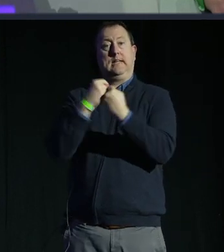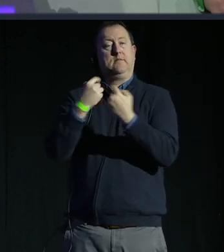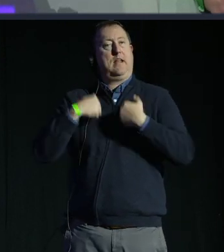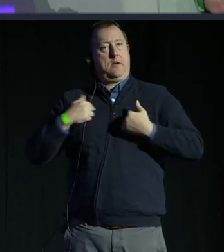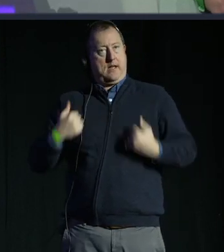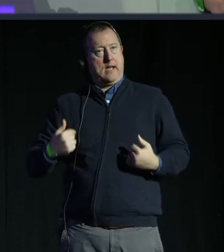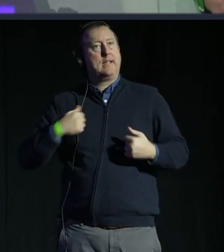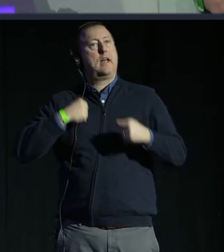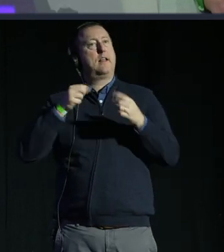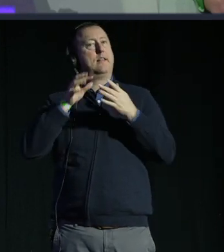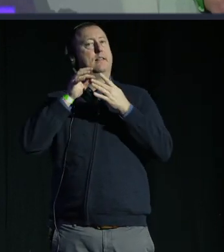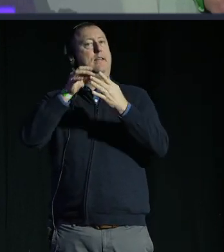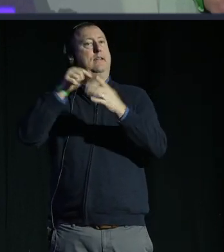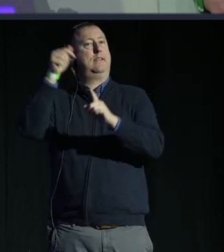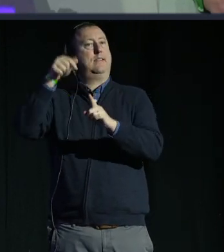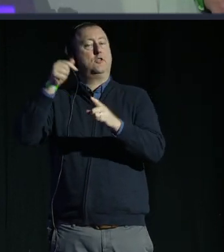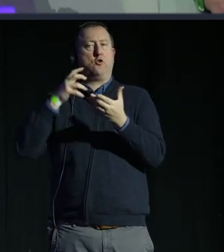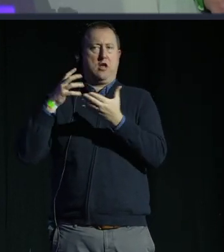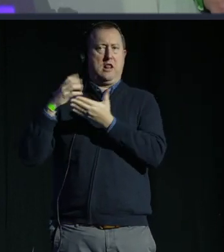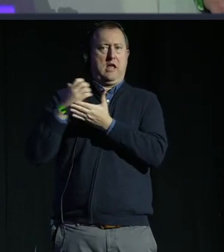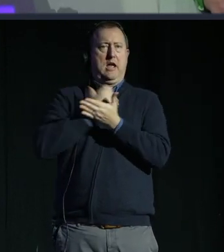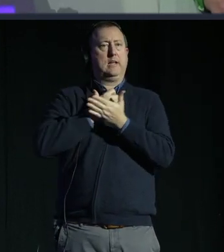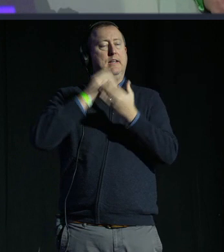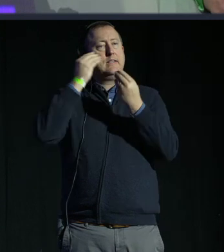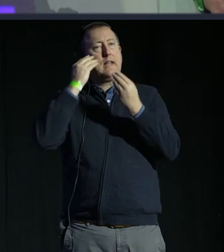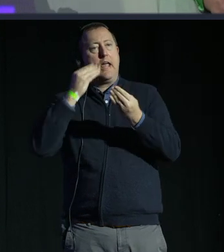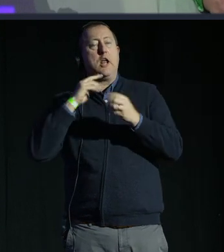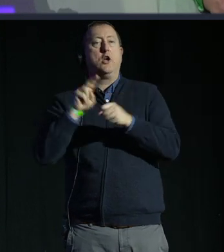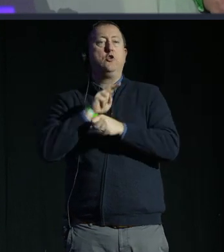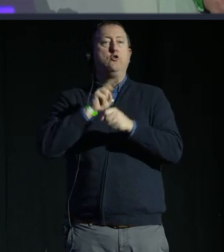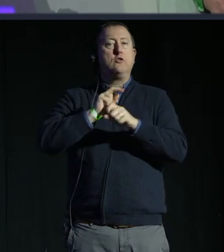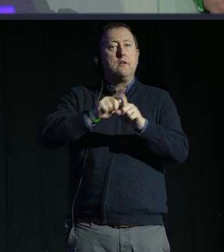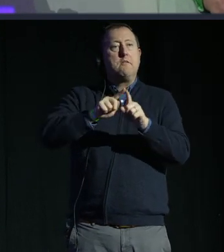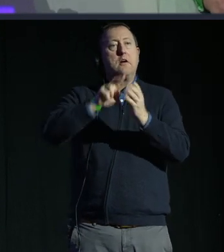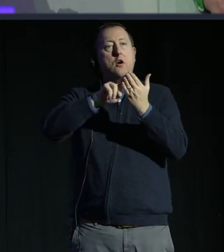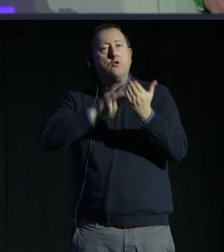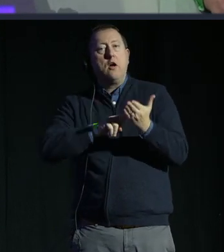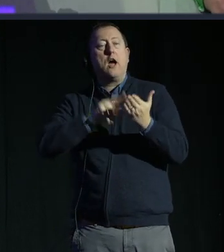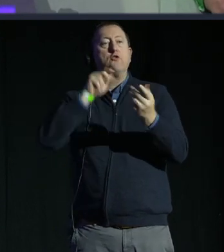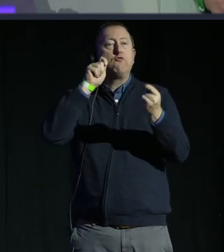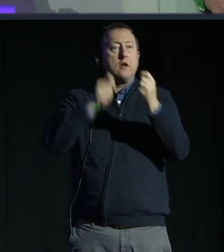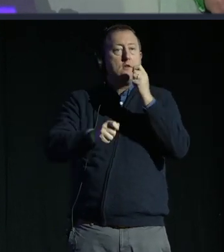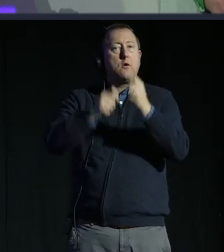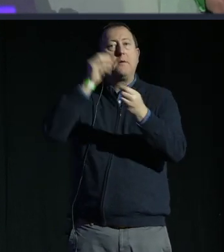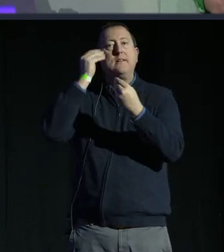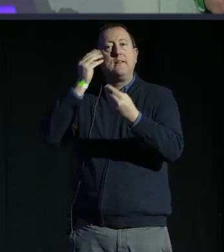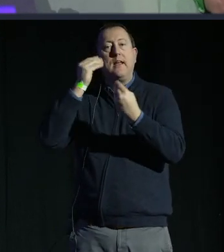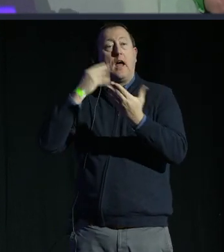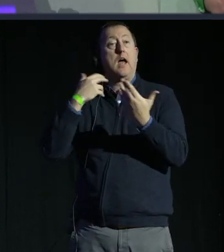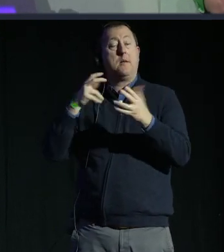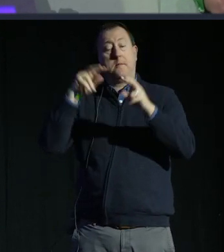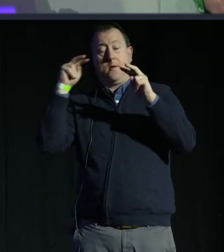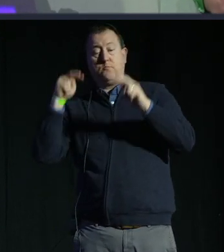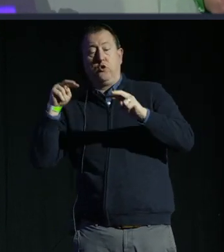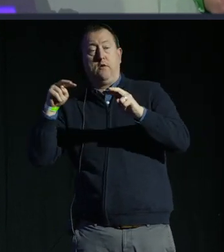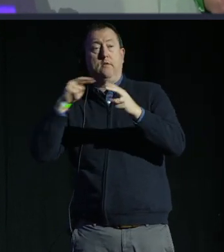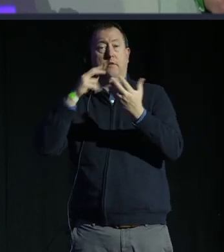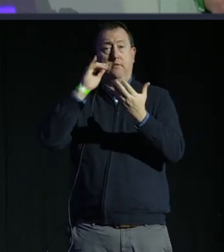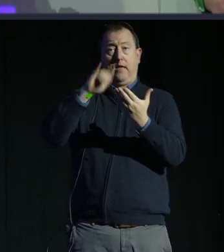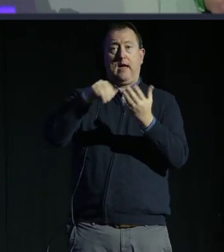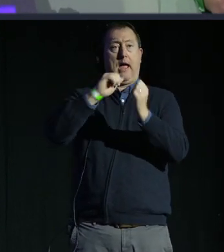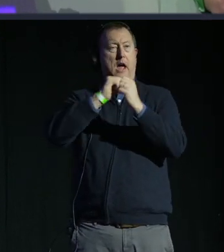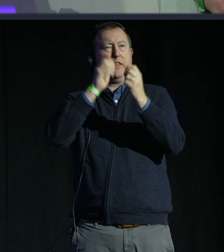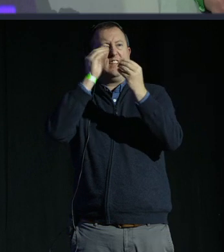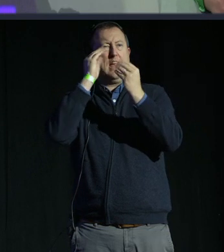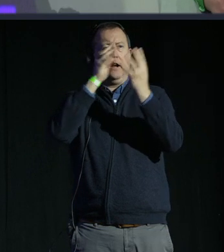So collecting and ingesting data using data contracts, transforming data and being able to observe and manage your data pipeline using